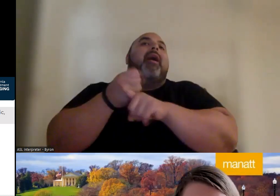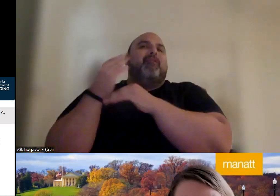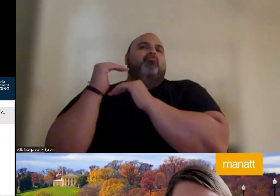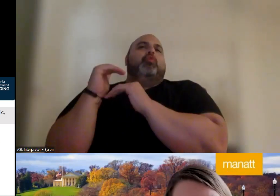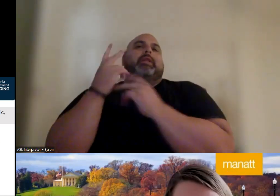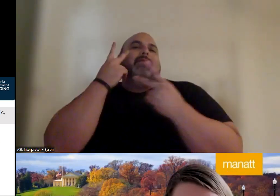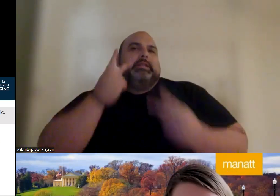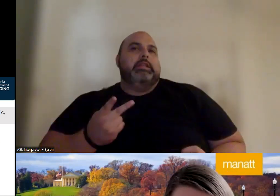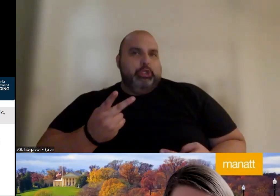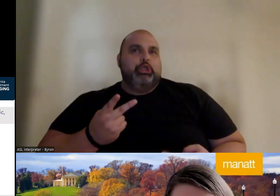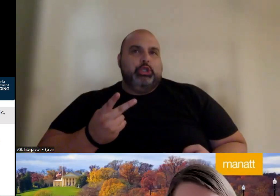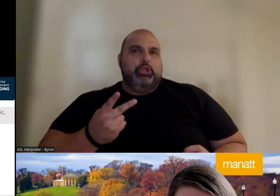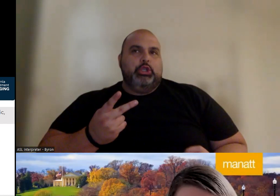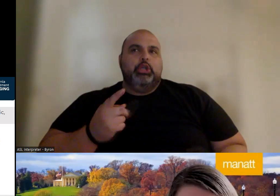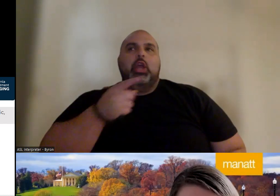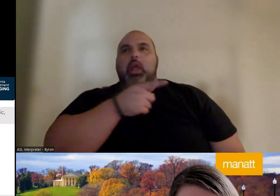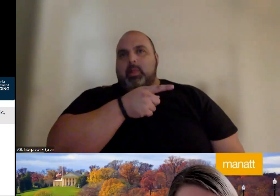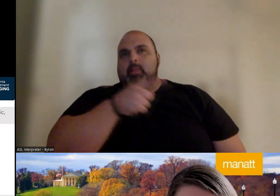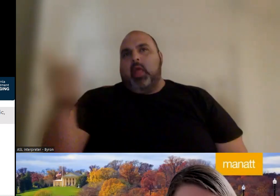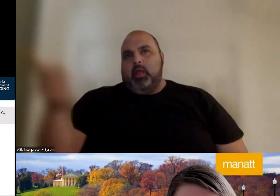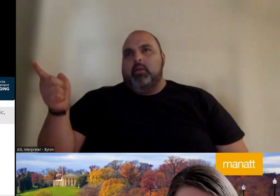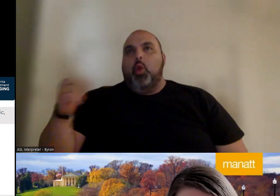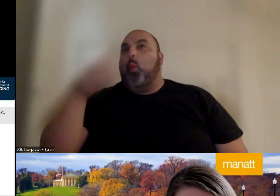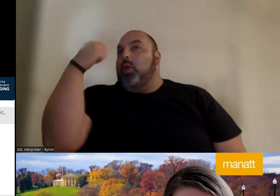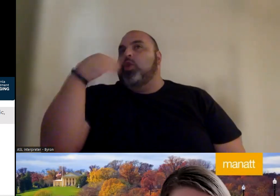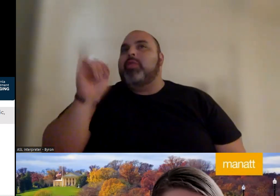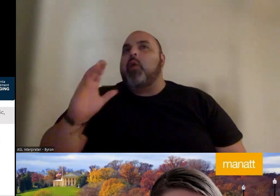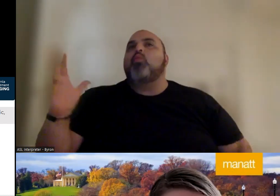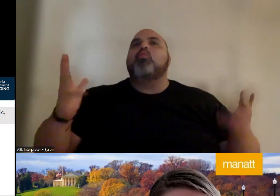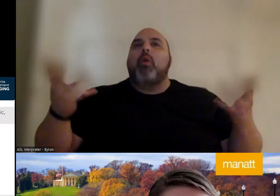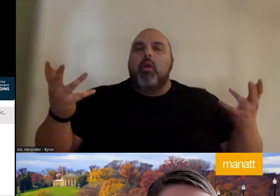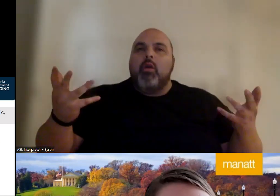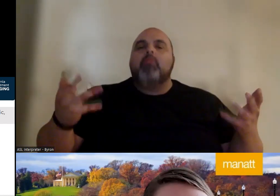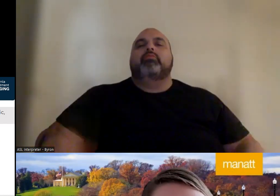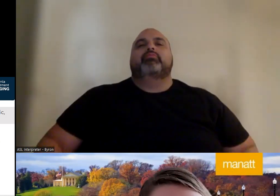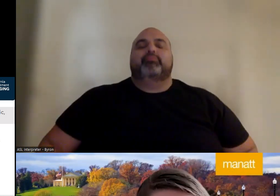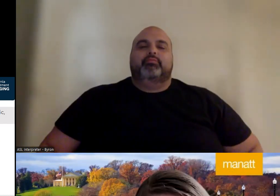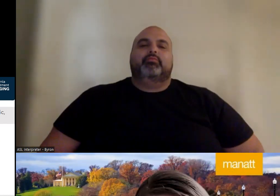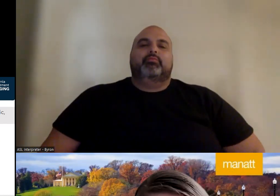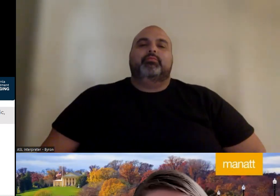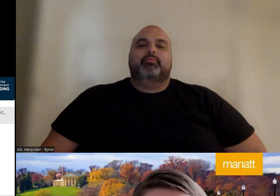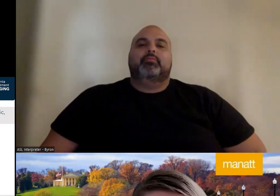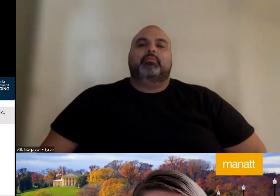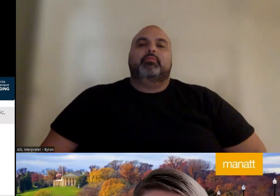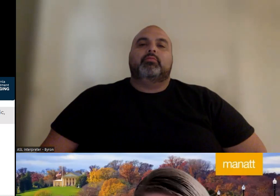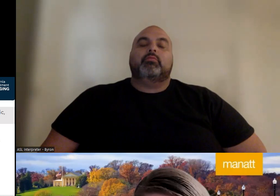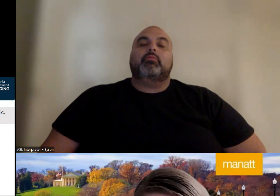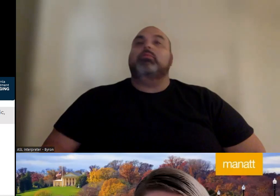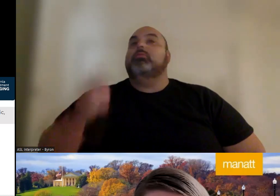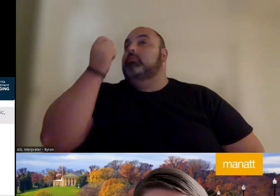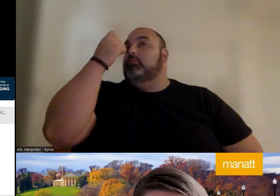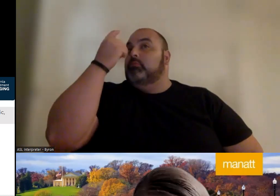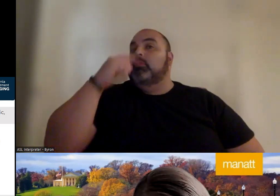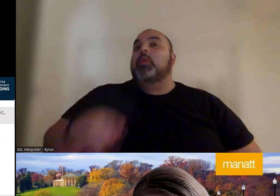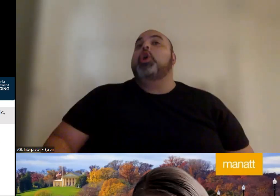We'll have that baseline to refer to what does it look like when you have visitation. There are two core